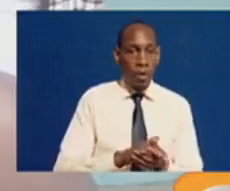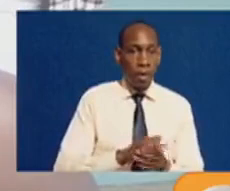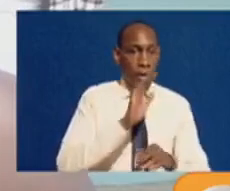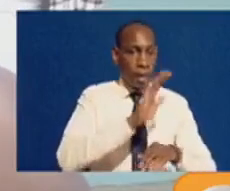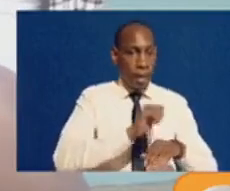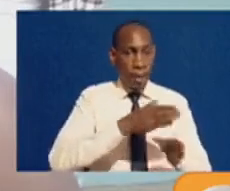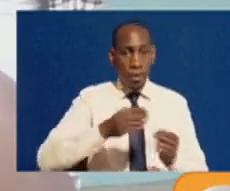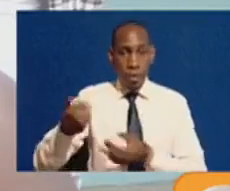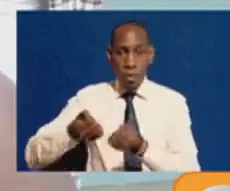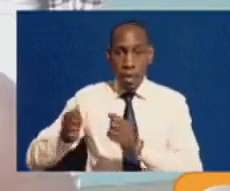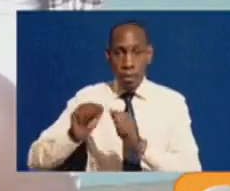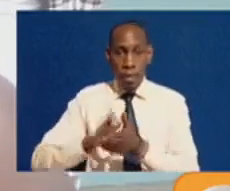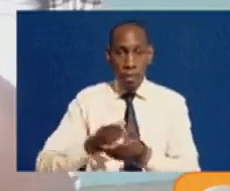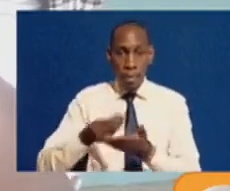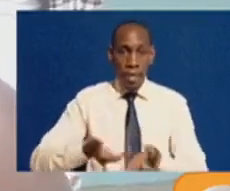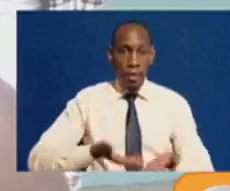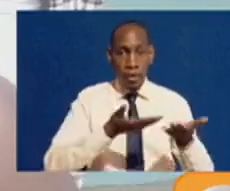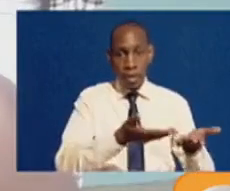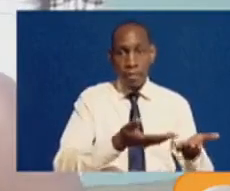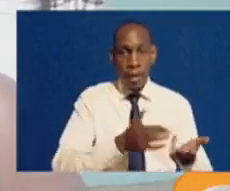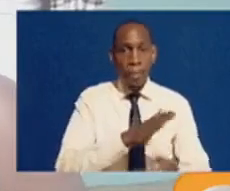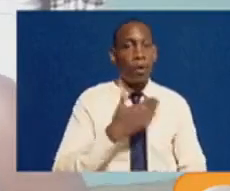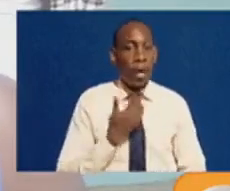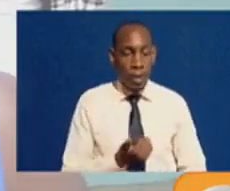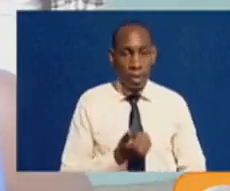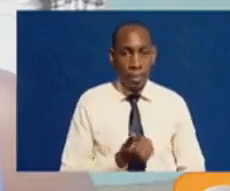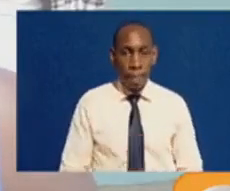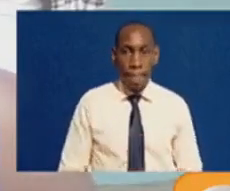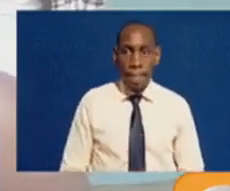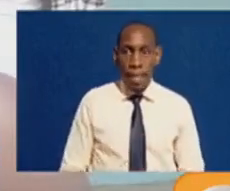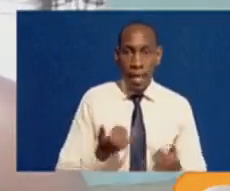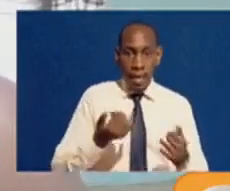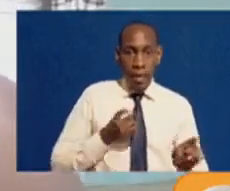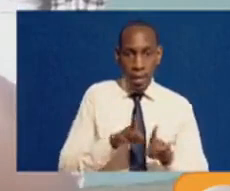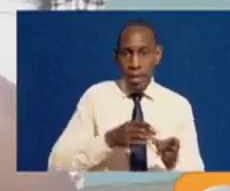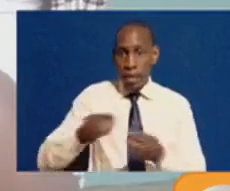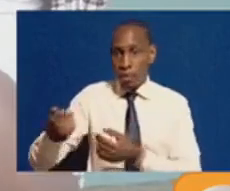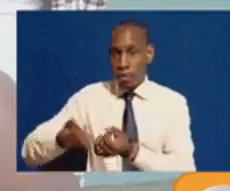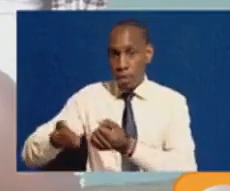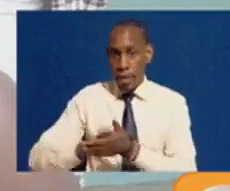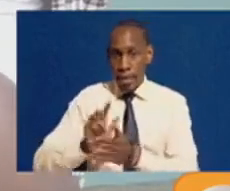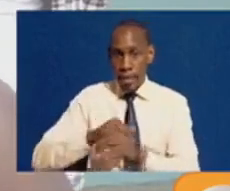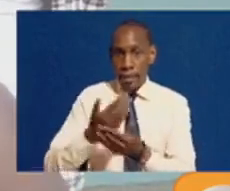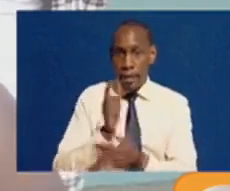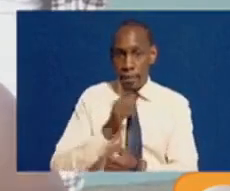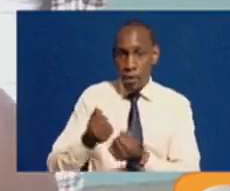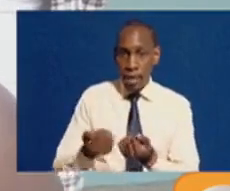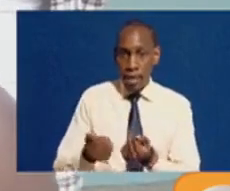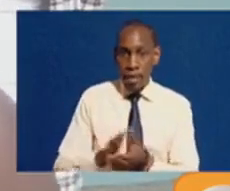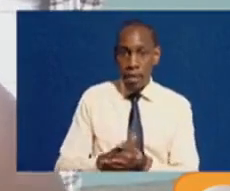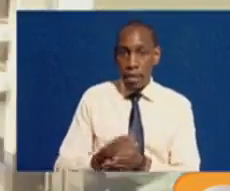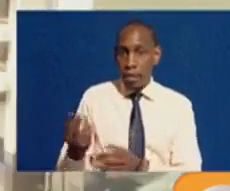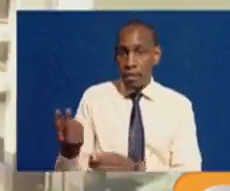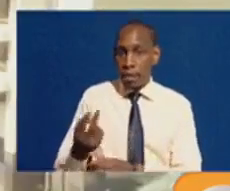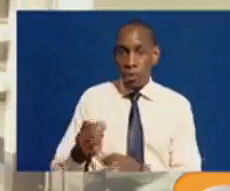nini? Tukupatie pesa yenye unataka ya pombe. Sasa vile walienda kwa gari, kufika huko, sasa ndio